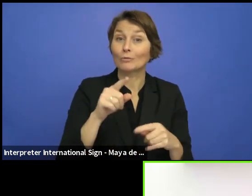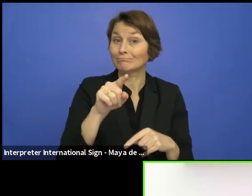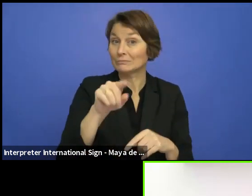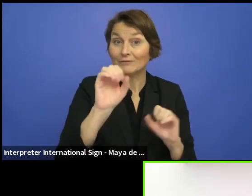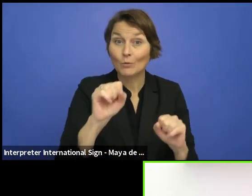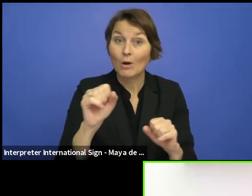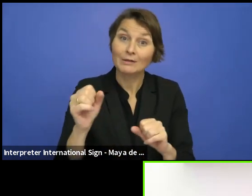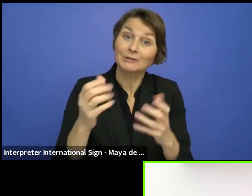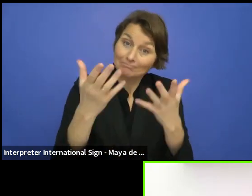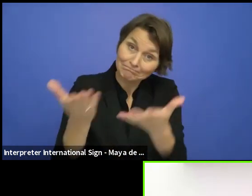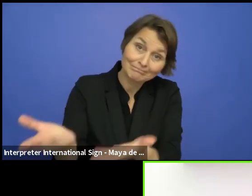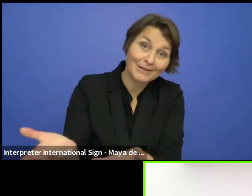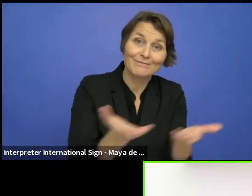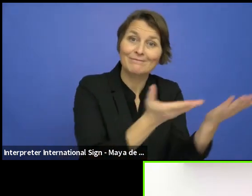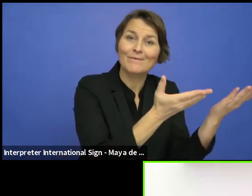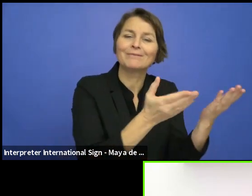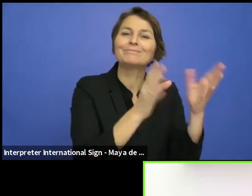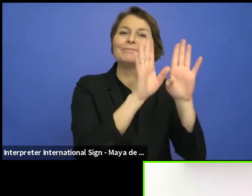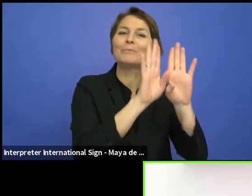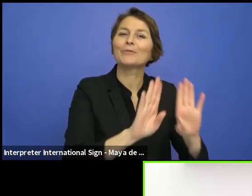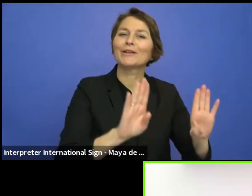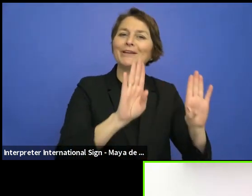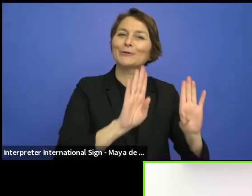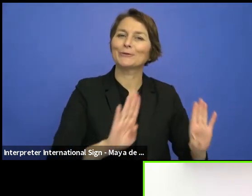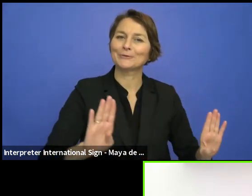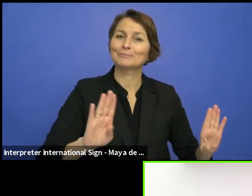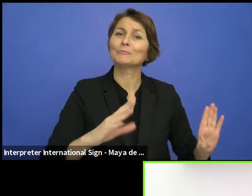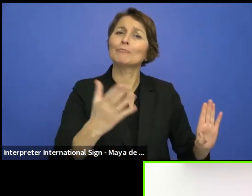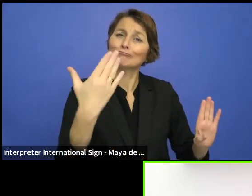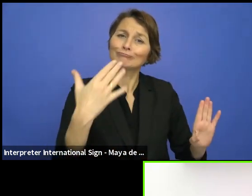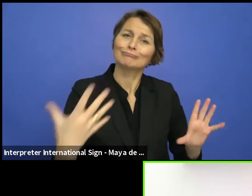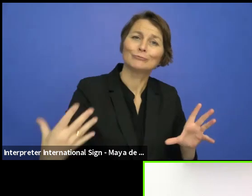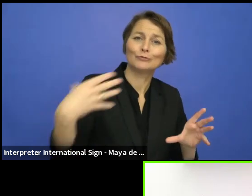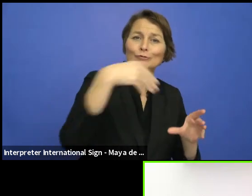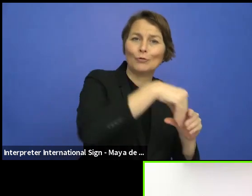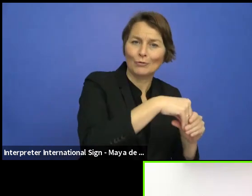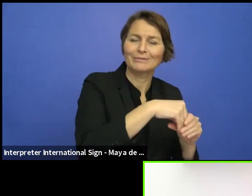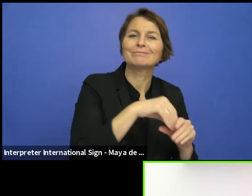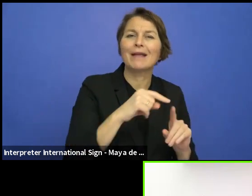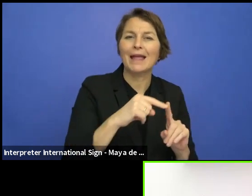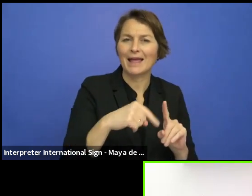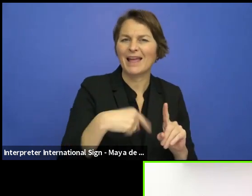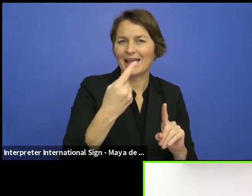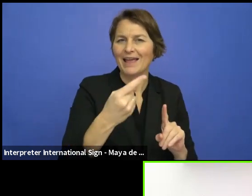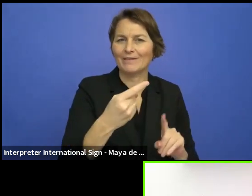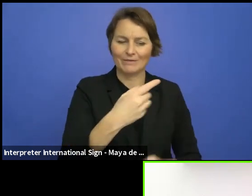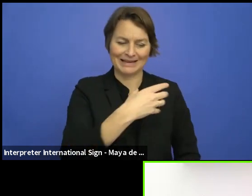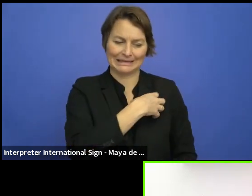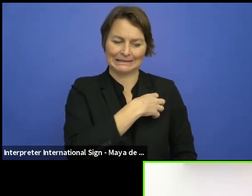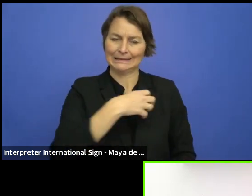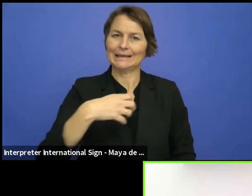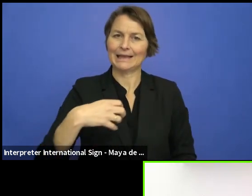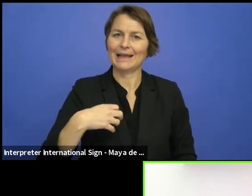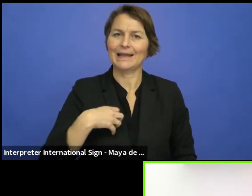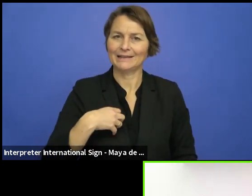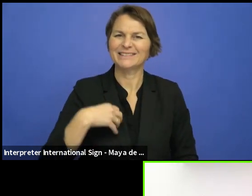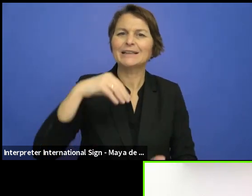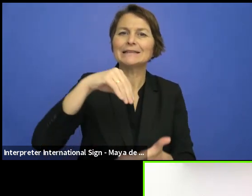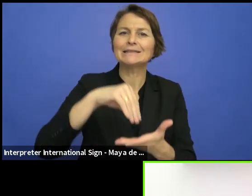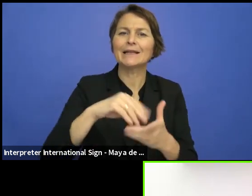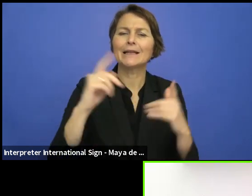theatre. We want to encourage everyone to join my colleagues at Staatsschauspiel Dresden for the 10th edition of